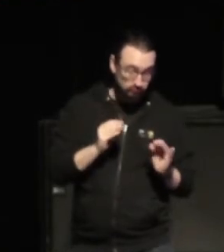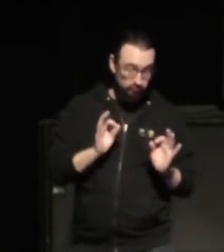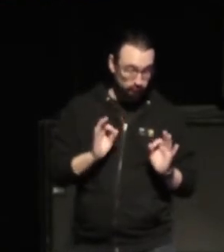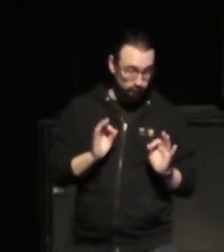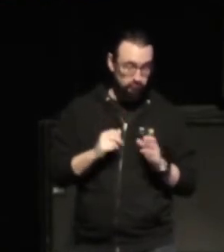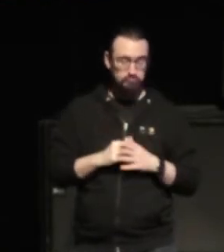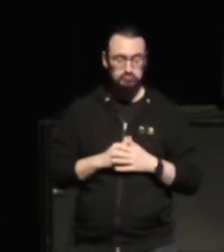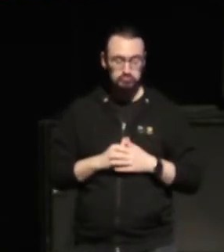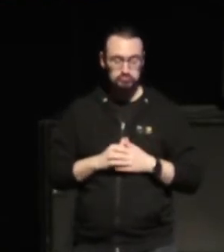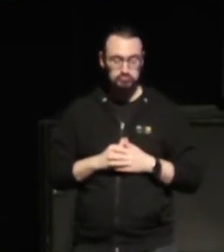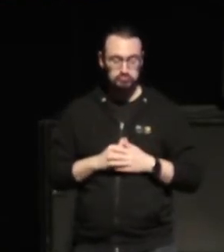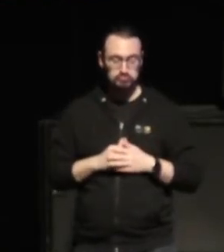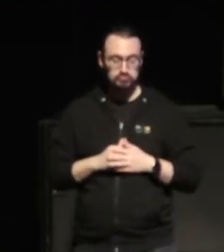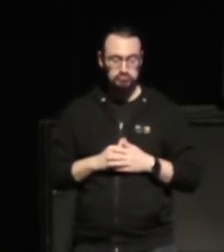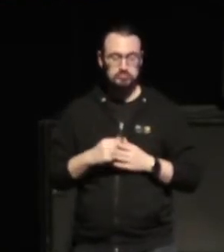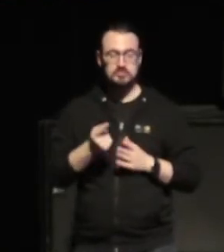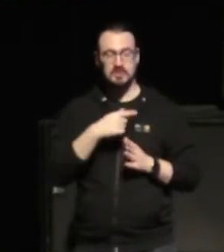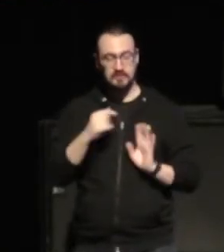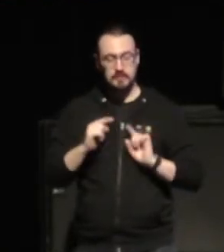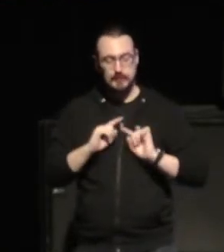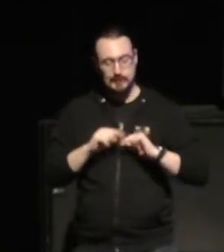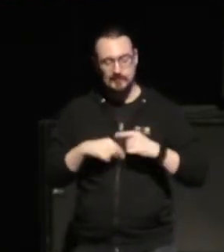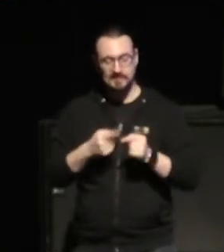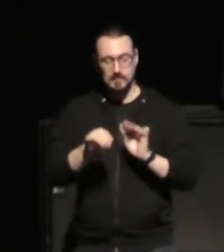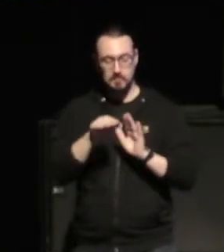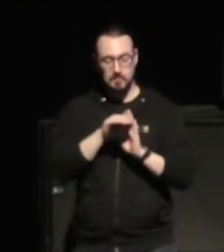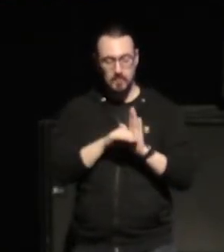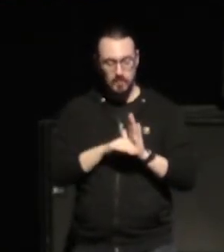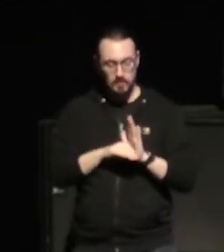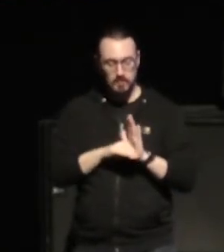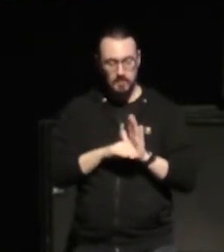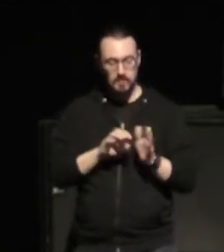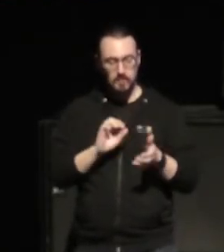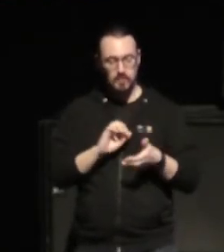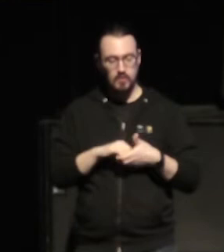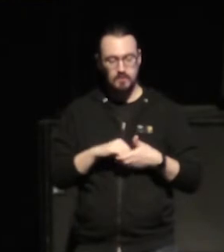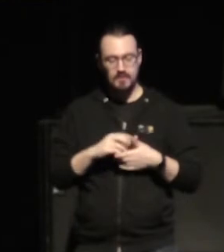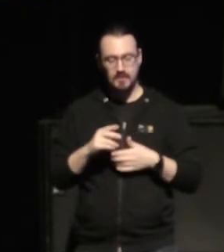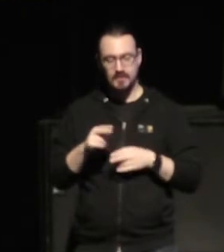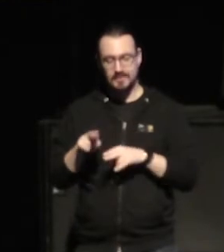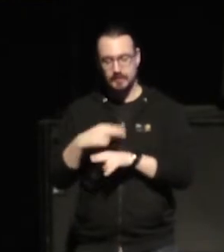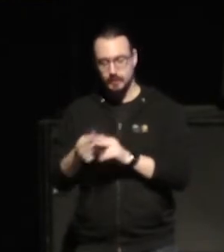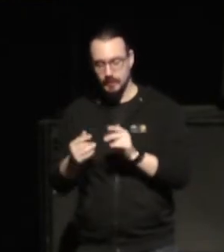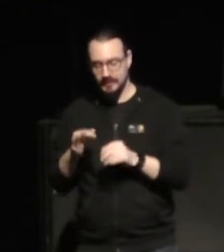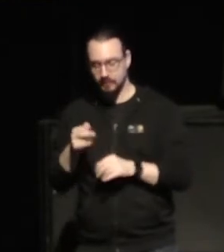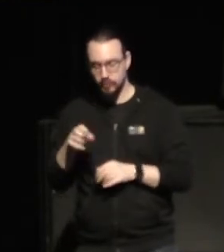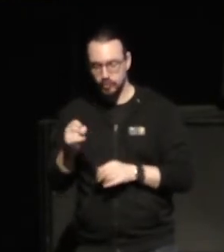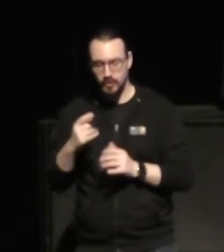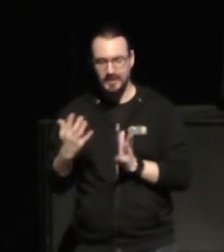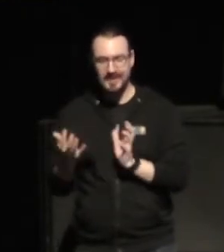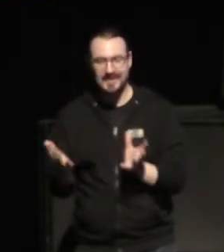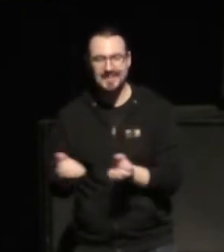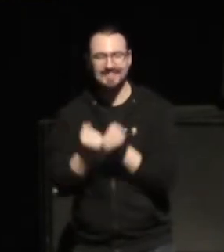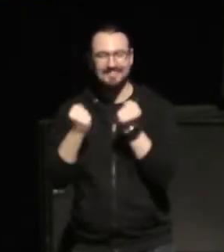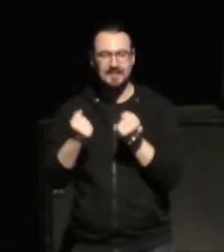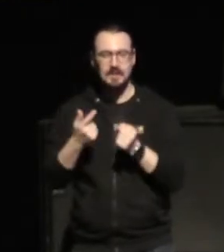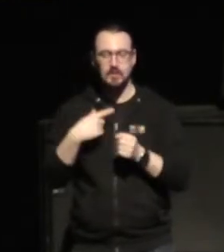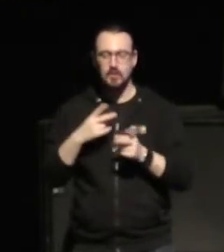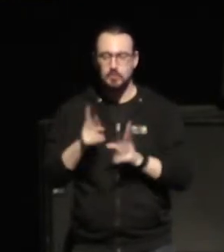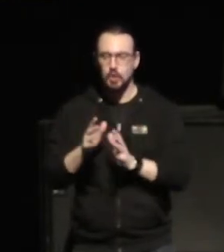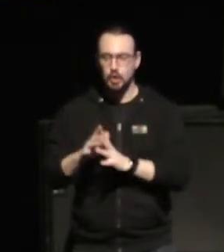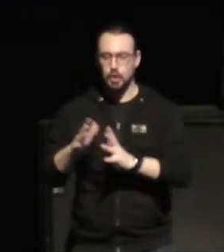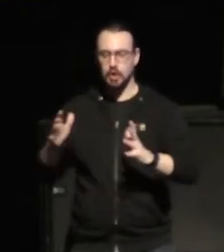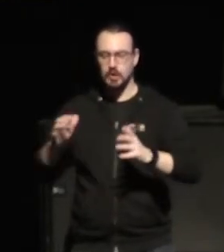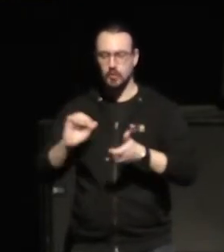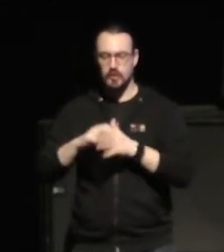And we are developing this program of native seeds, the rescue, the multiplication,